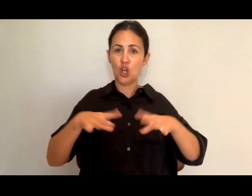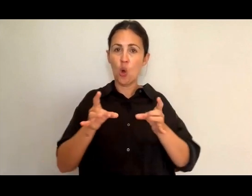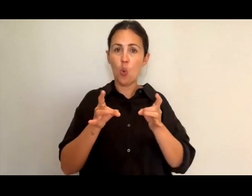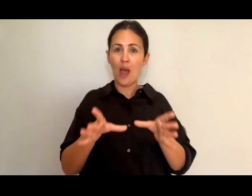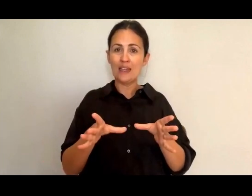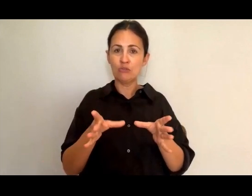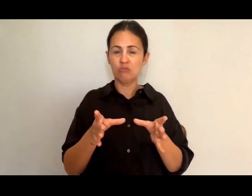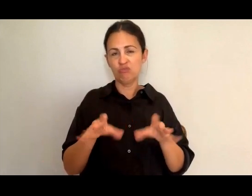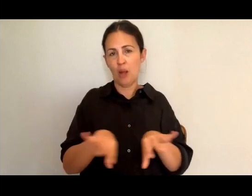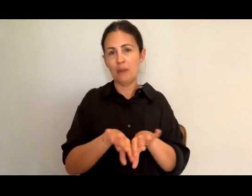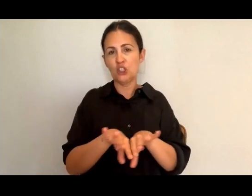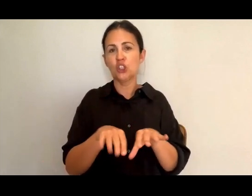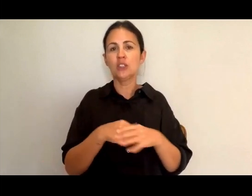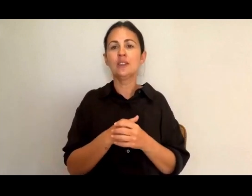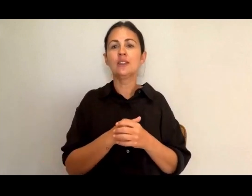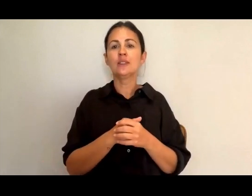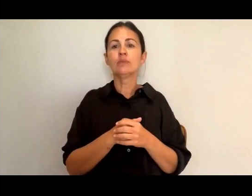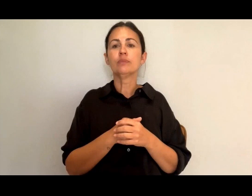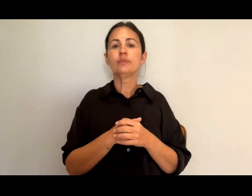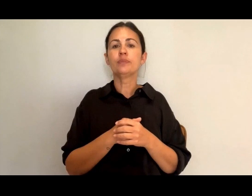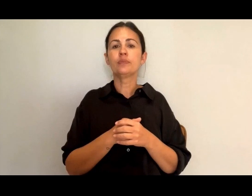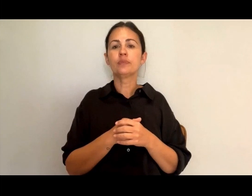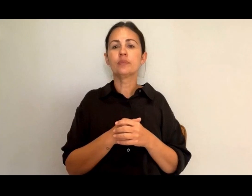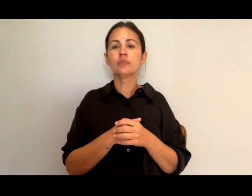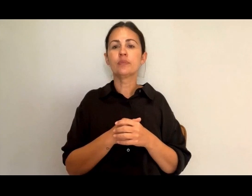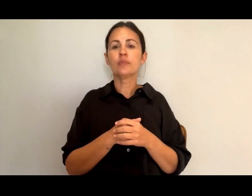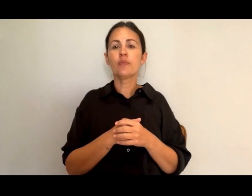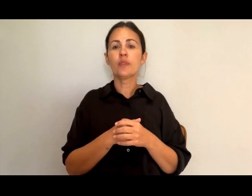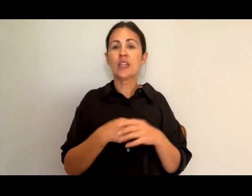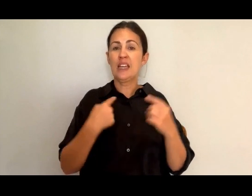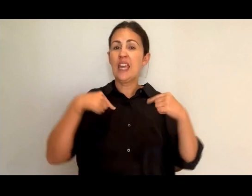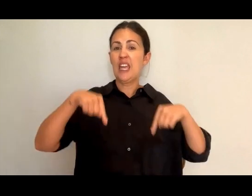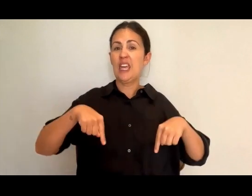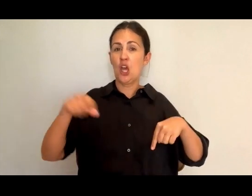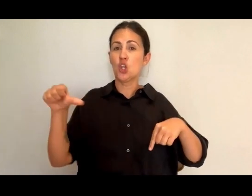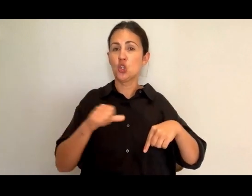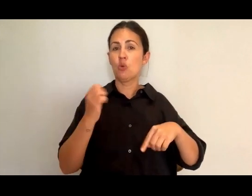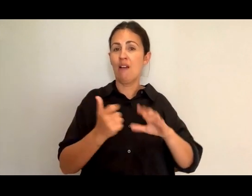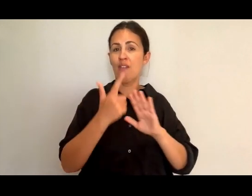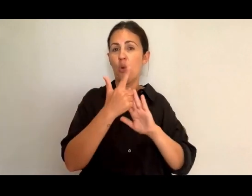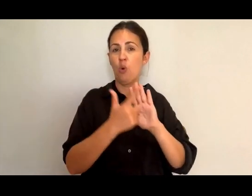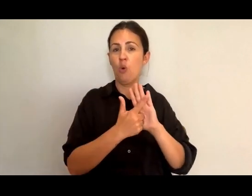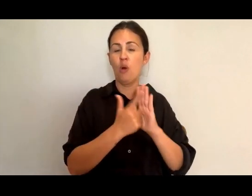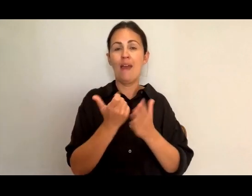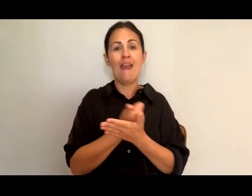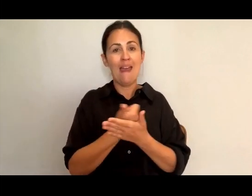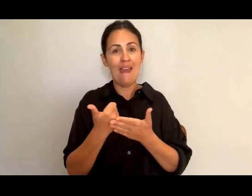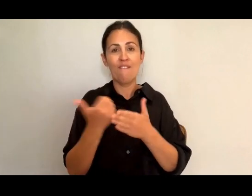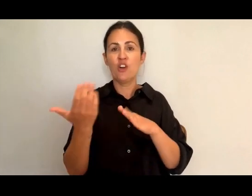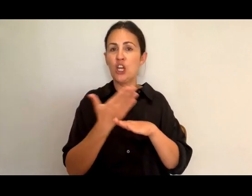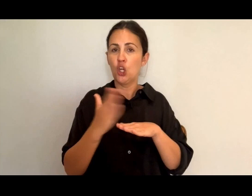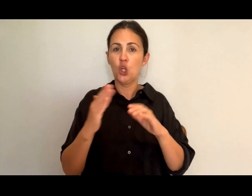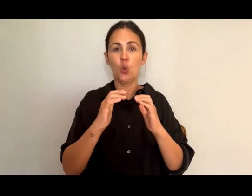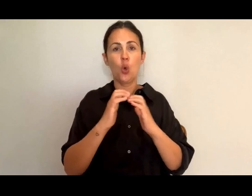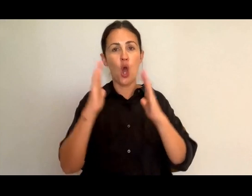South Wales or nationally that said that every new home or structure that was built in the country had to contain 25%